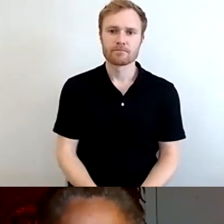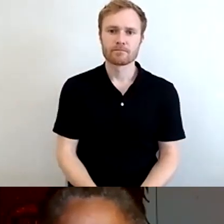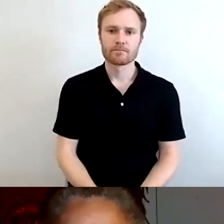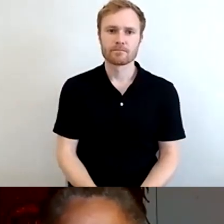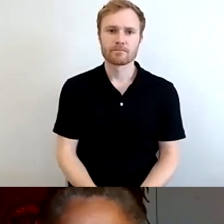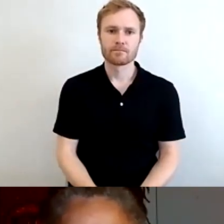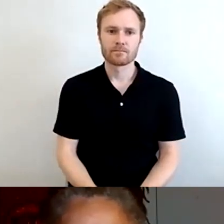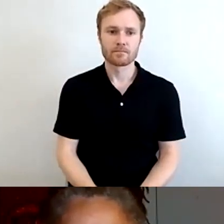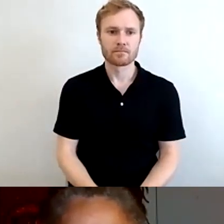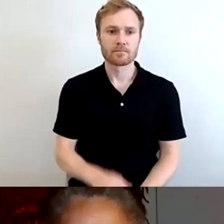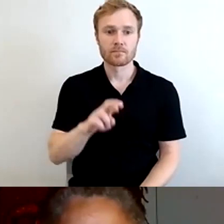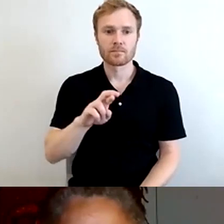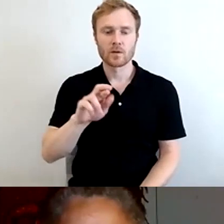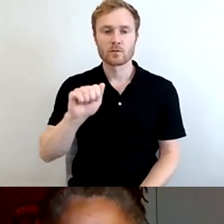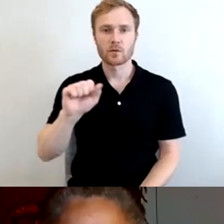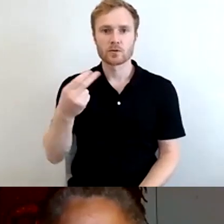Rashod, did you want to add anything?